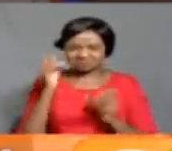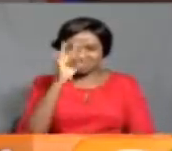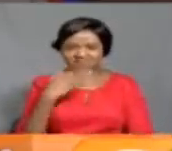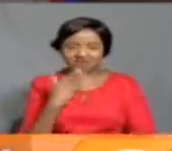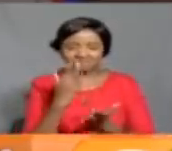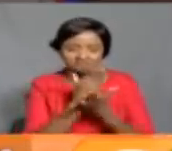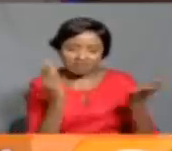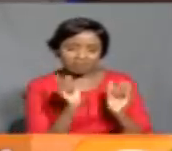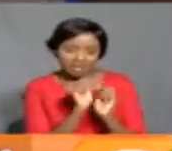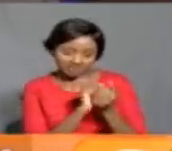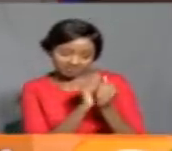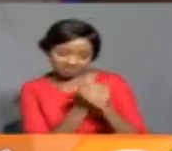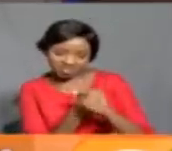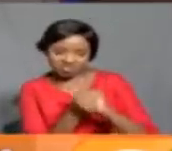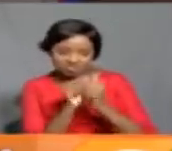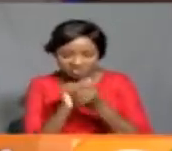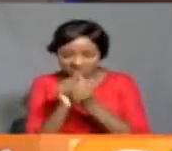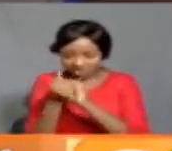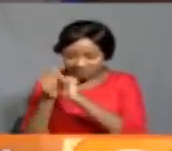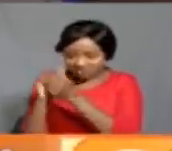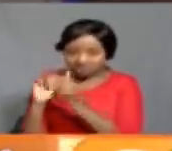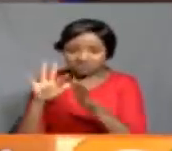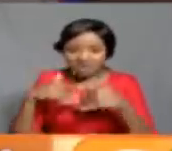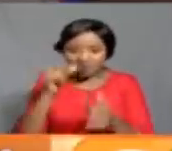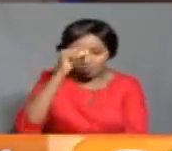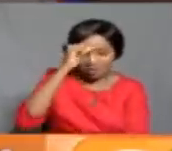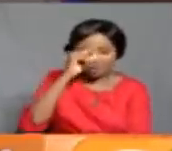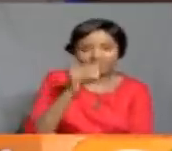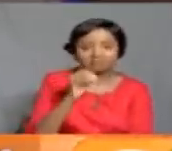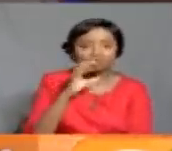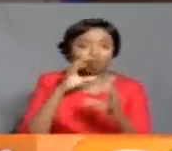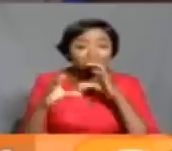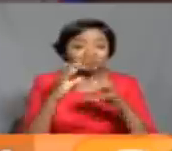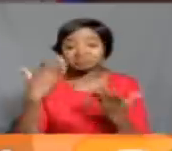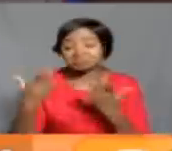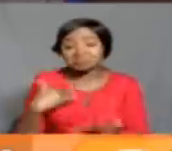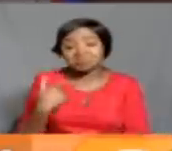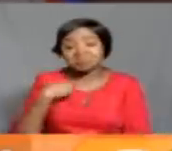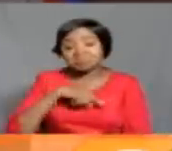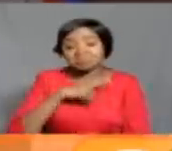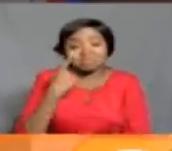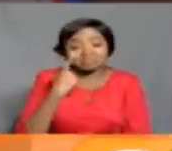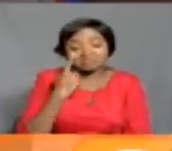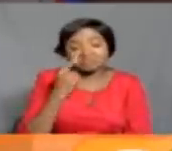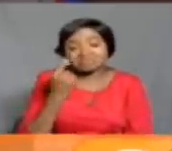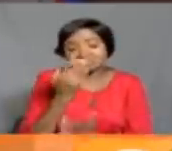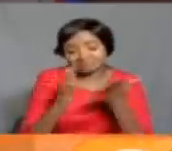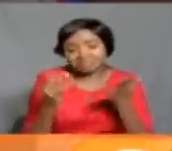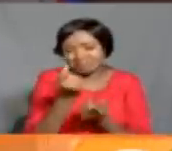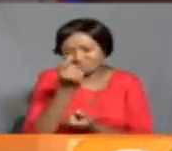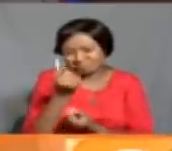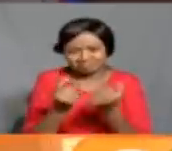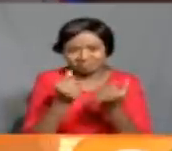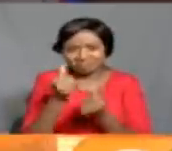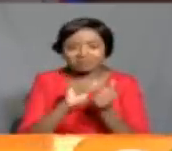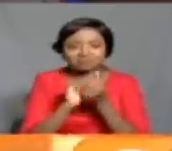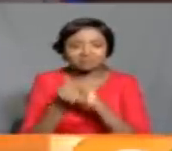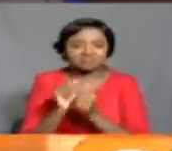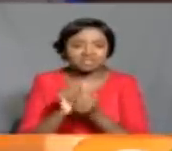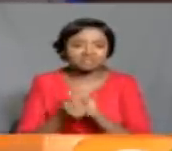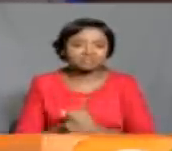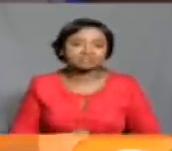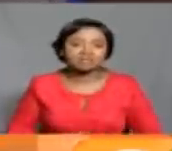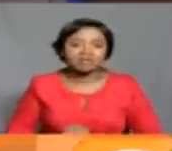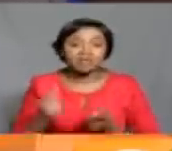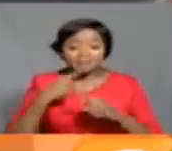changes in that line in terms of how government communicates. Maybe we'll see a few changes here and there. To be fair, there's been quite a